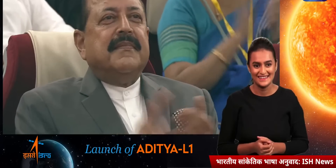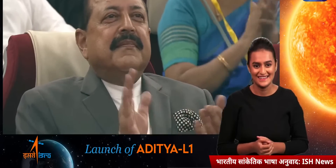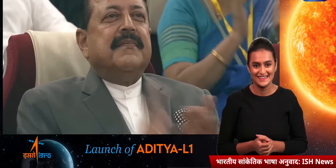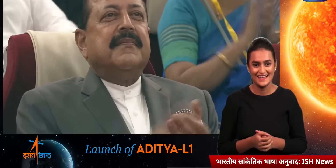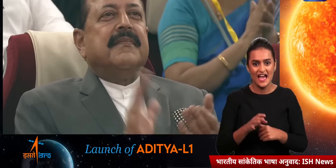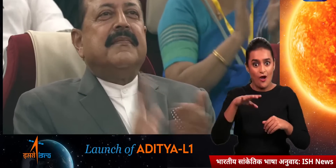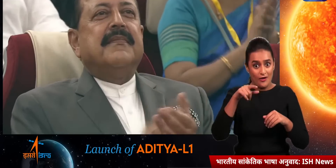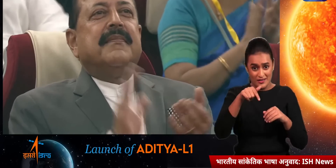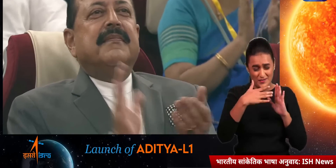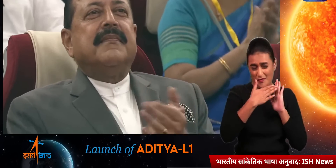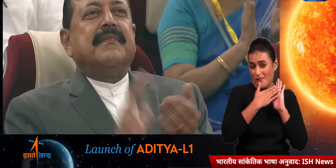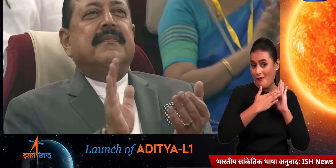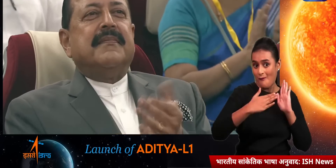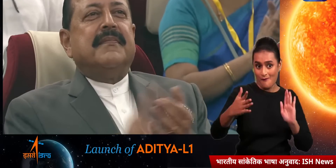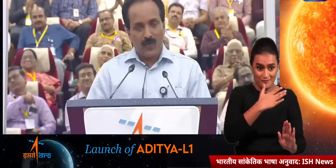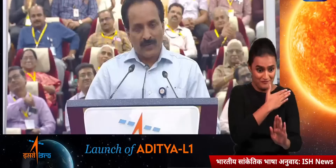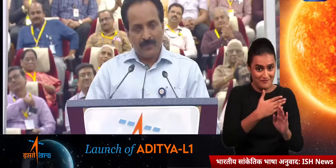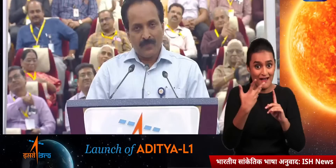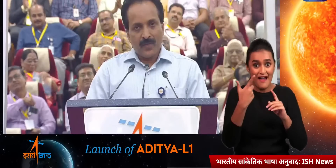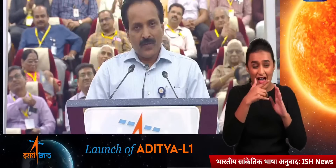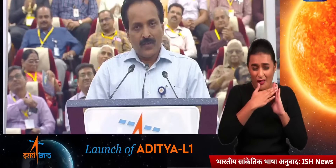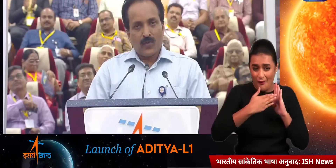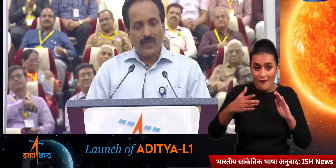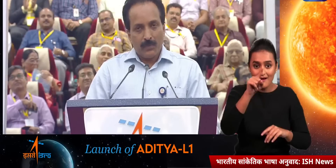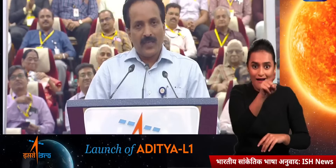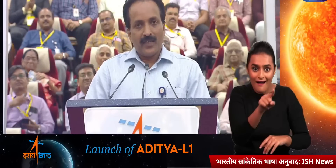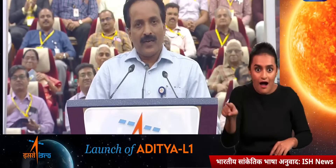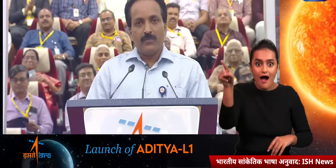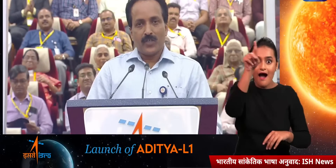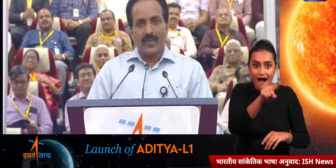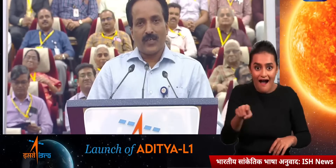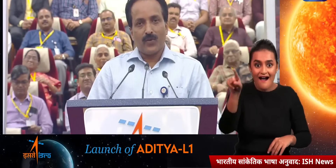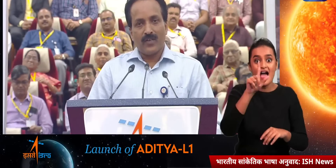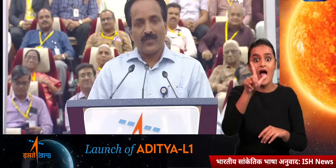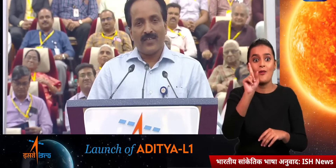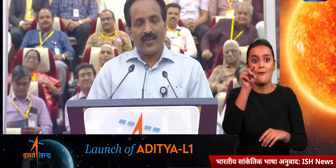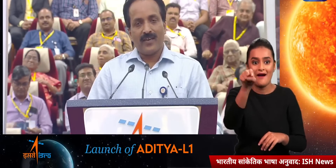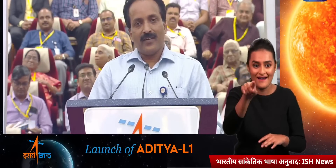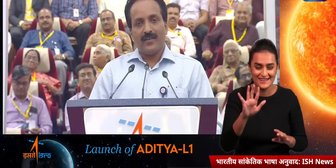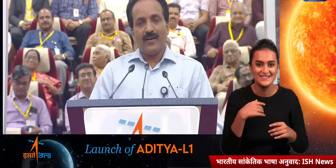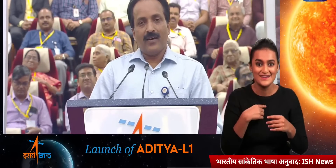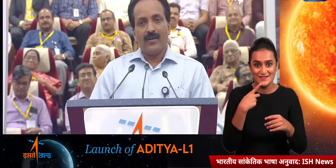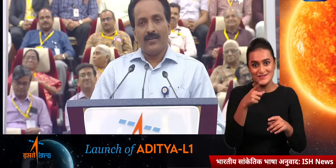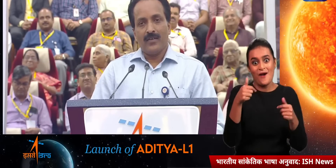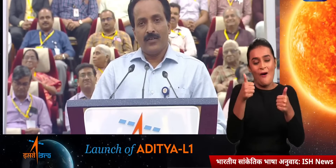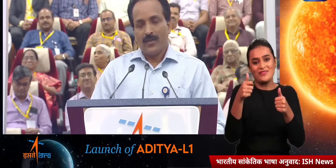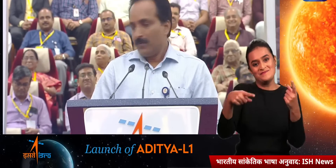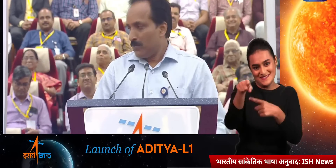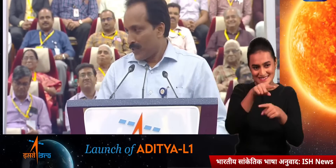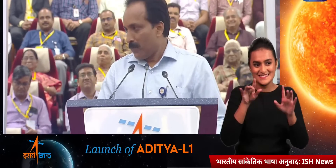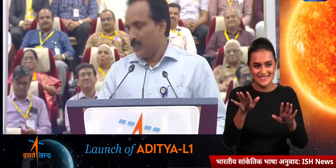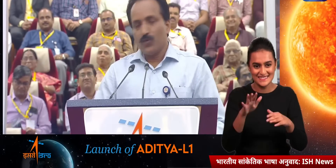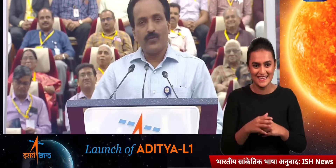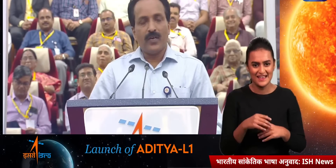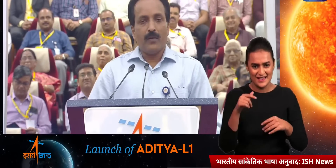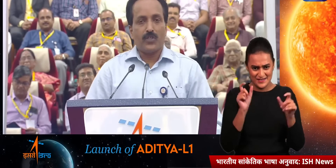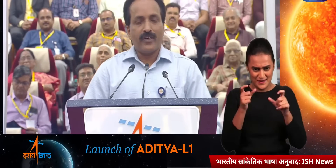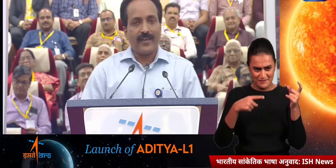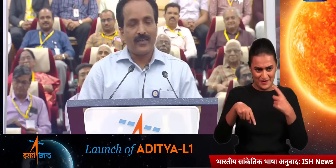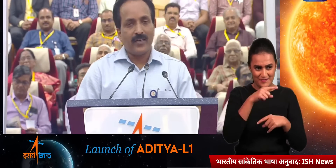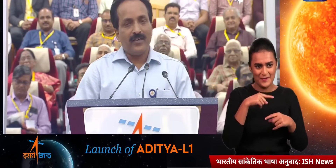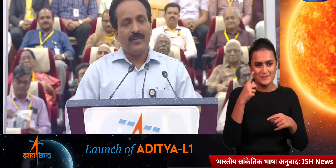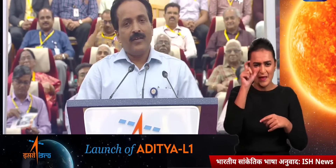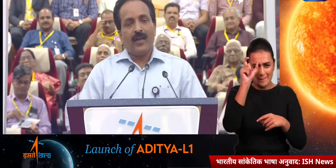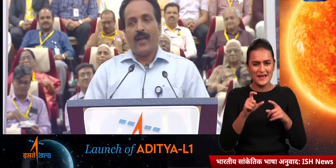being put around the halo orbit of L1. So with me, the mission executives are there. Mr. Biju, the